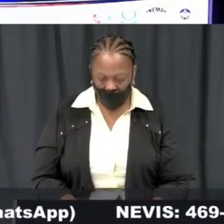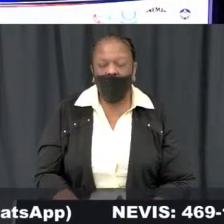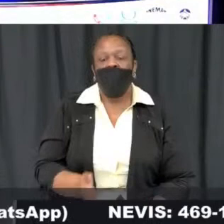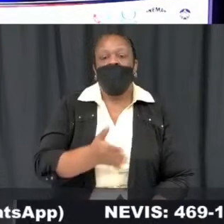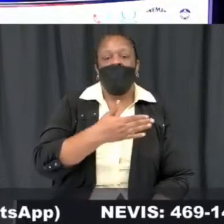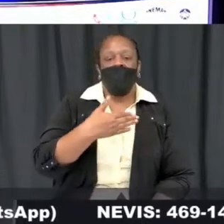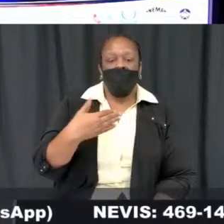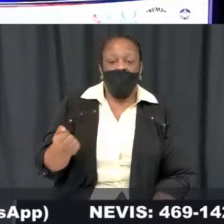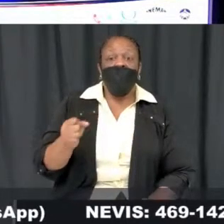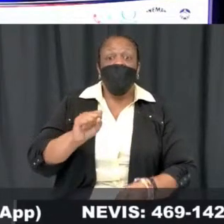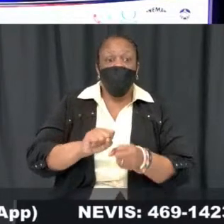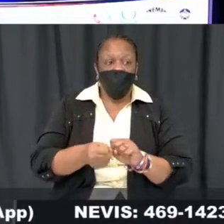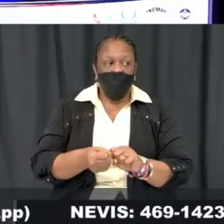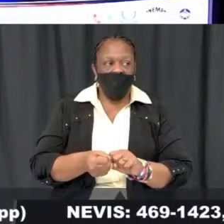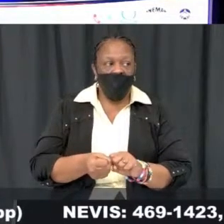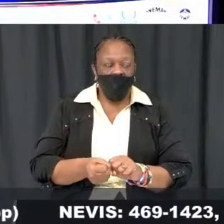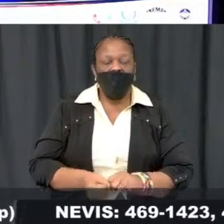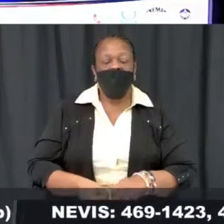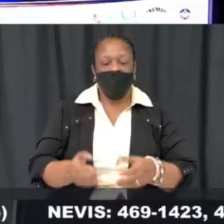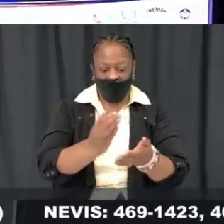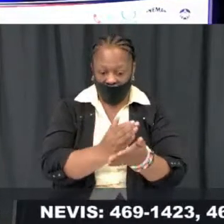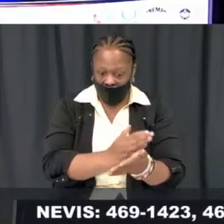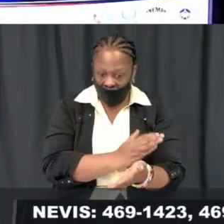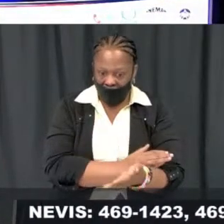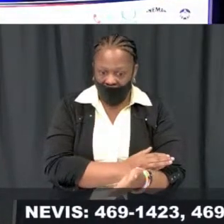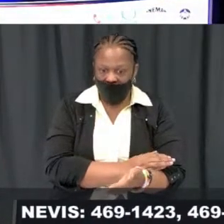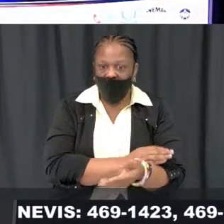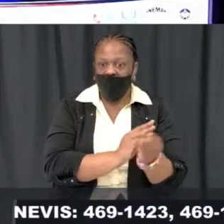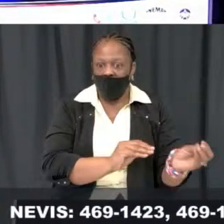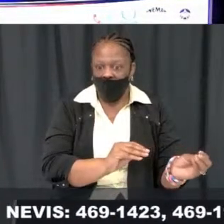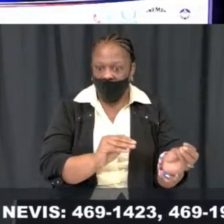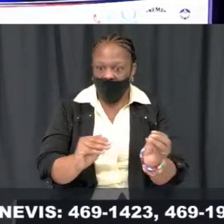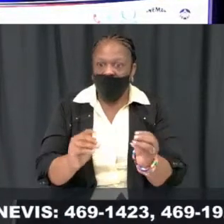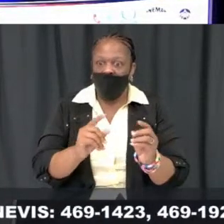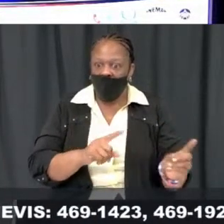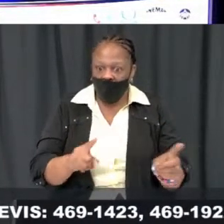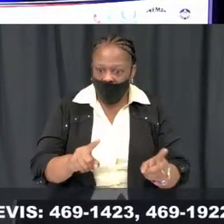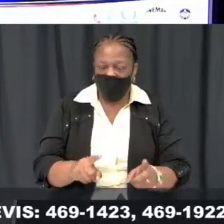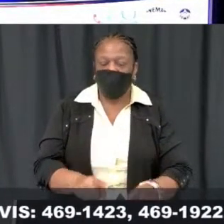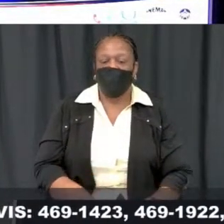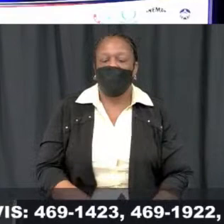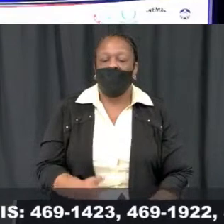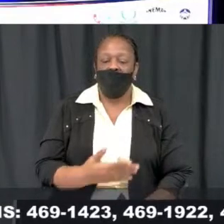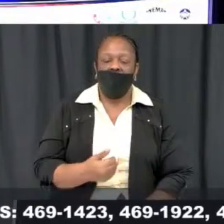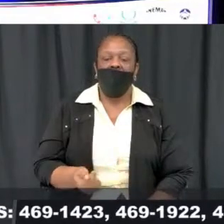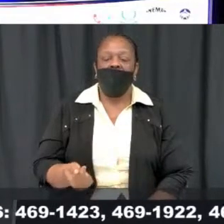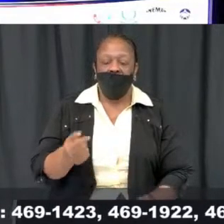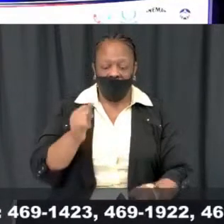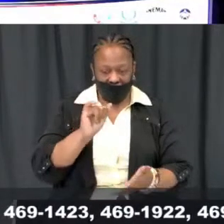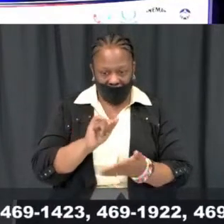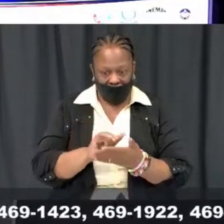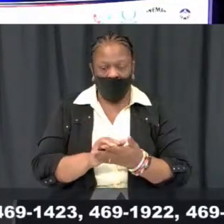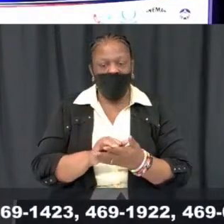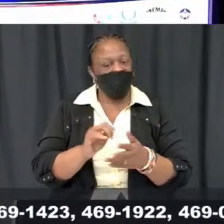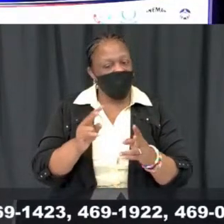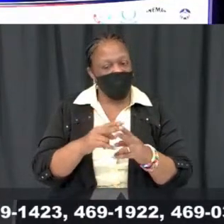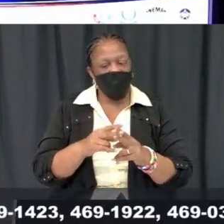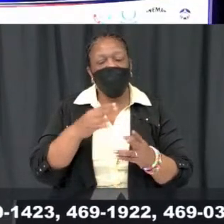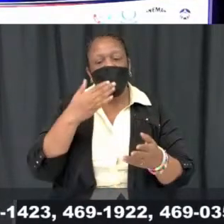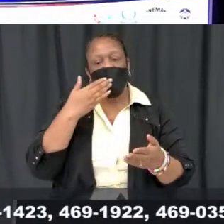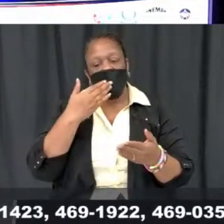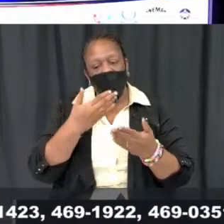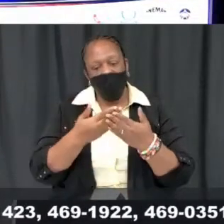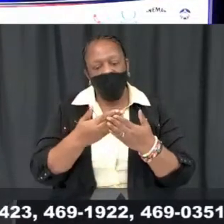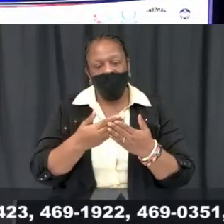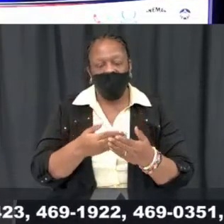to keep a safe environment for our citizens and residents. Let us look at what we went through in